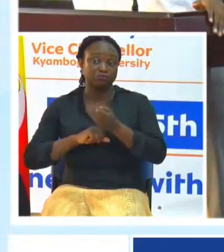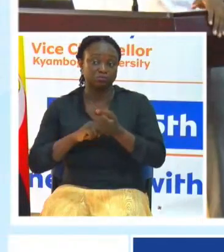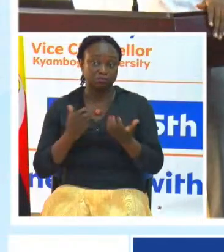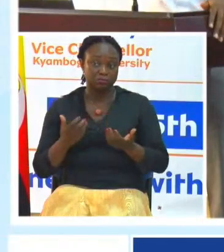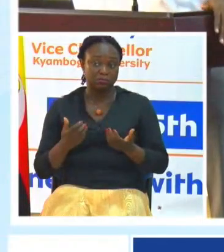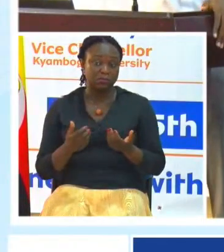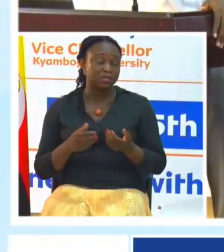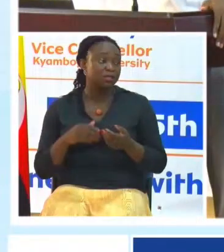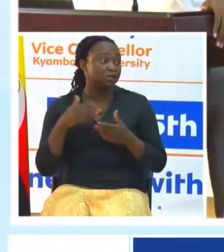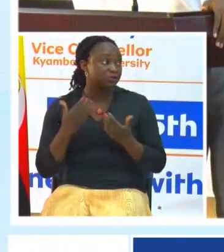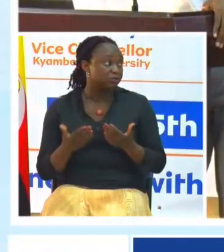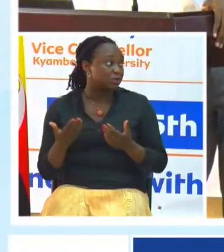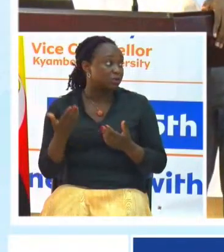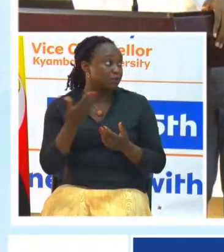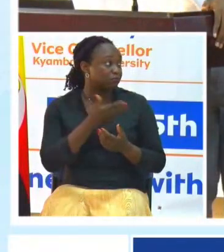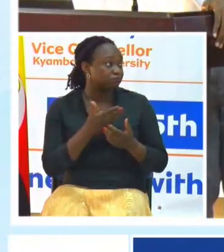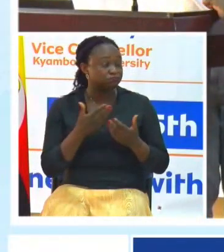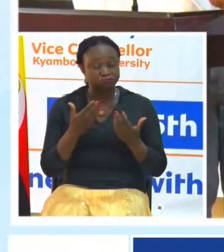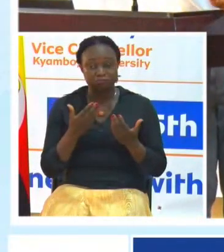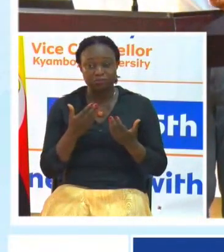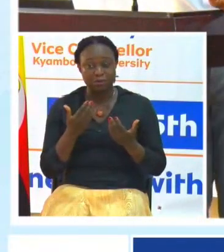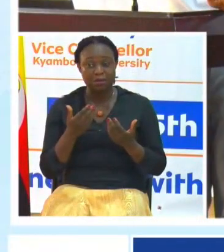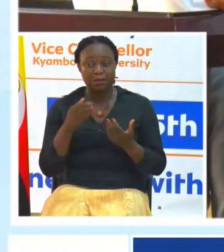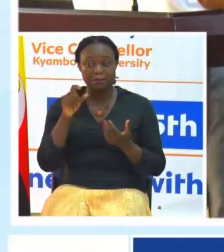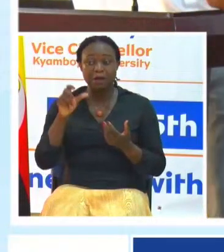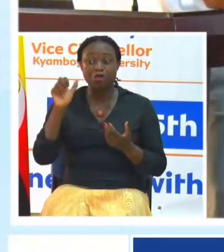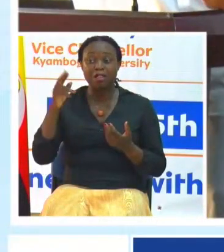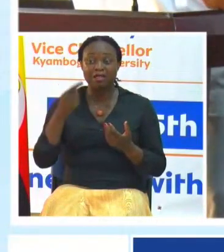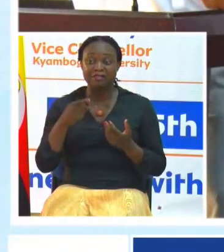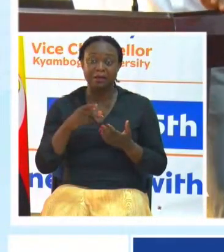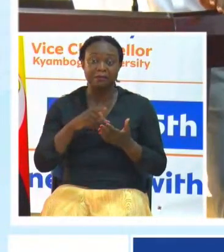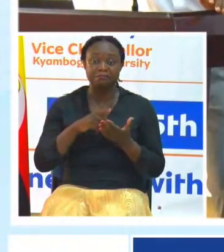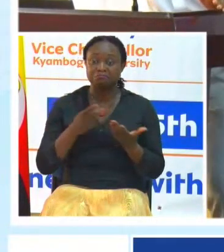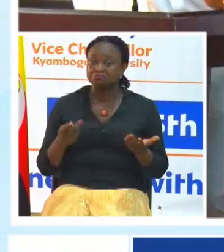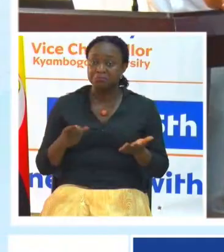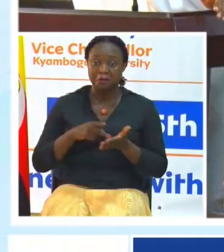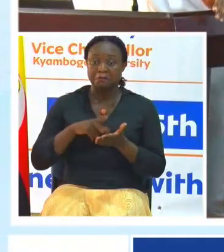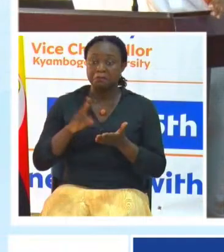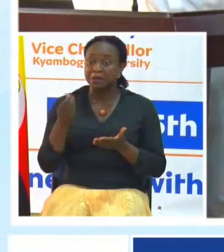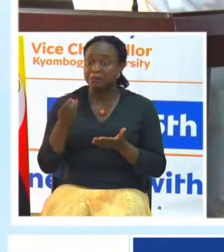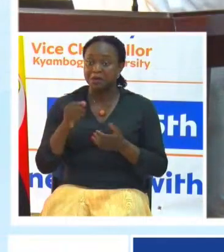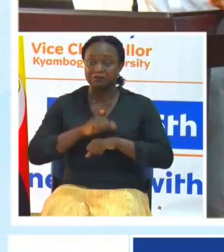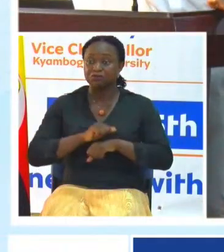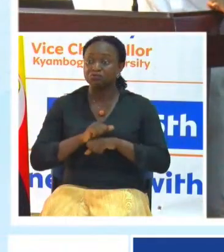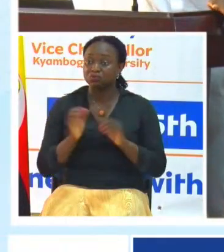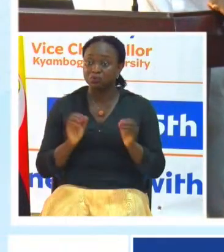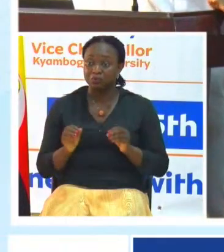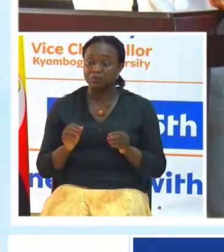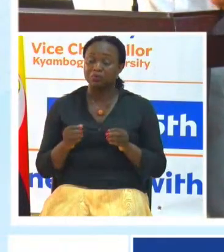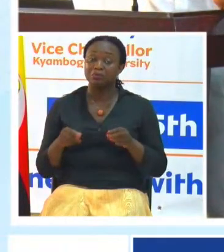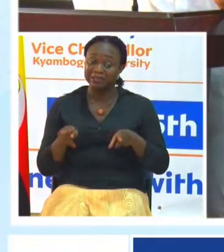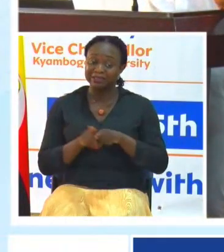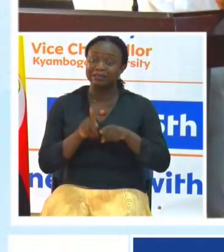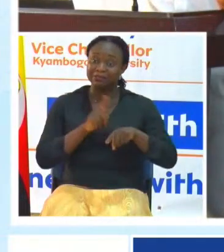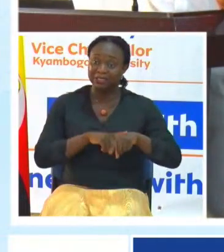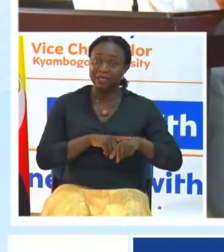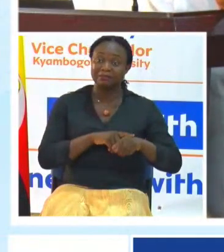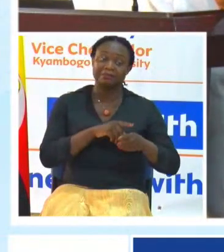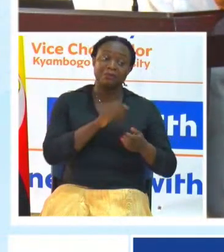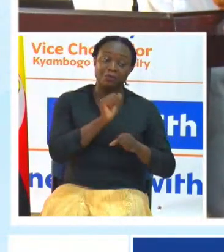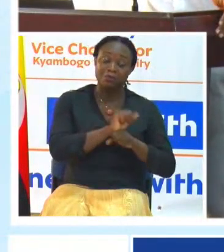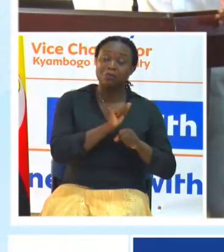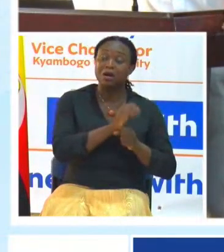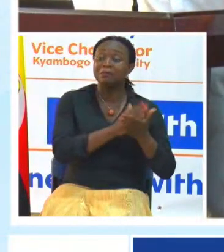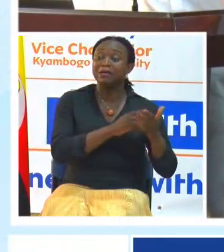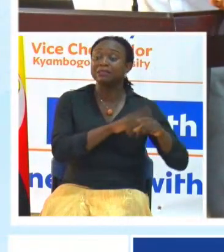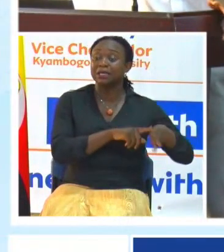on a full tuition waiver. He doesn't pay, and he'll be part-timing, and he'll be getting paid